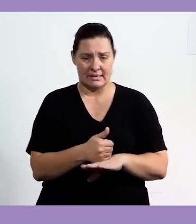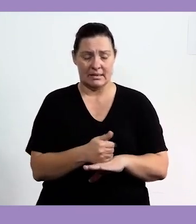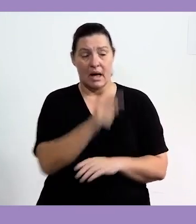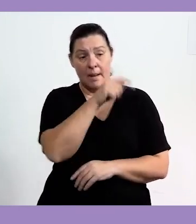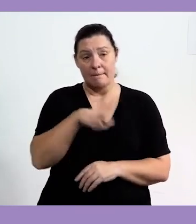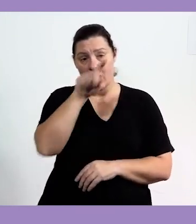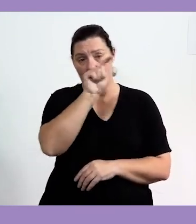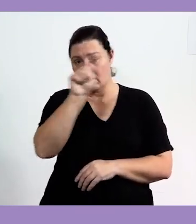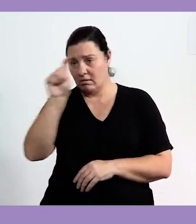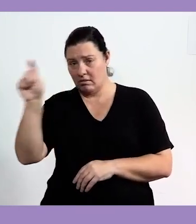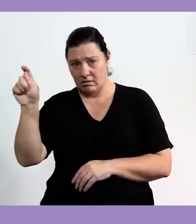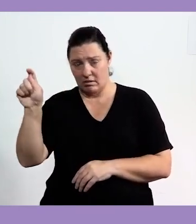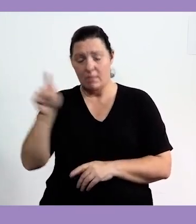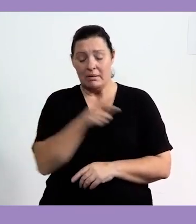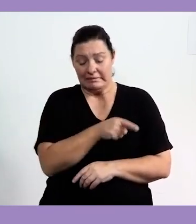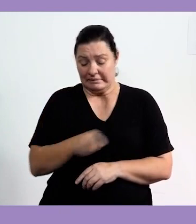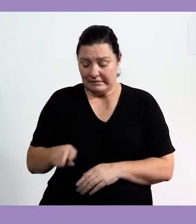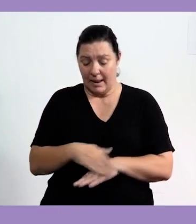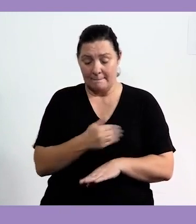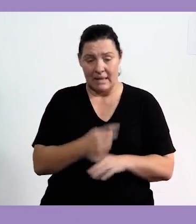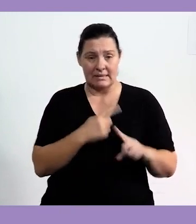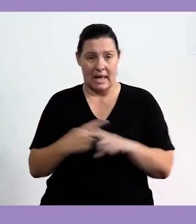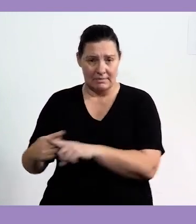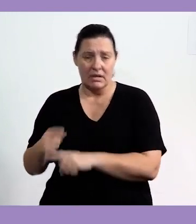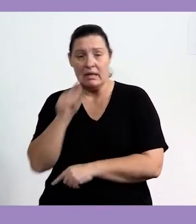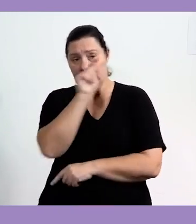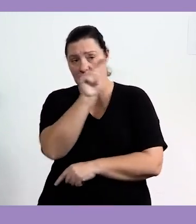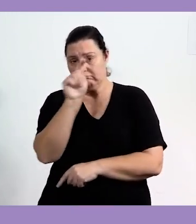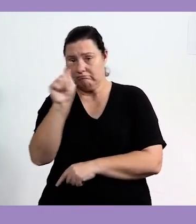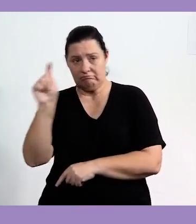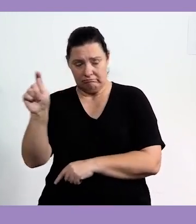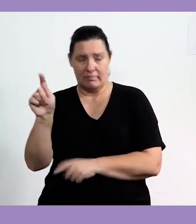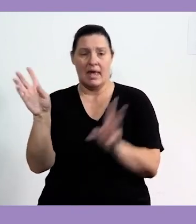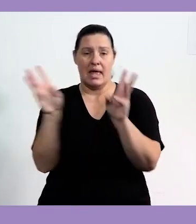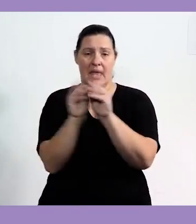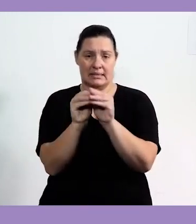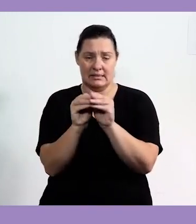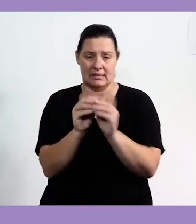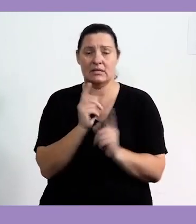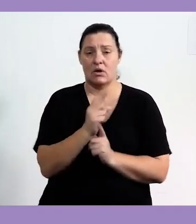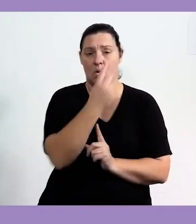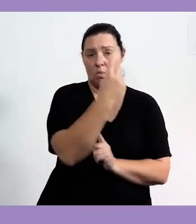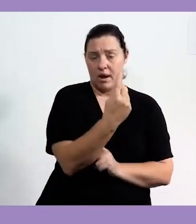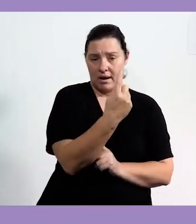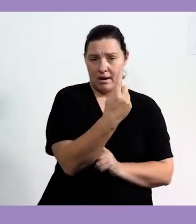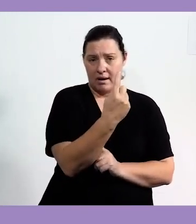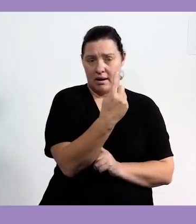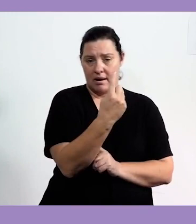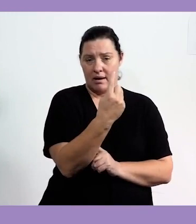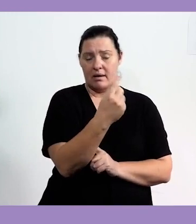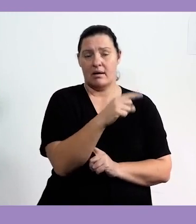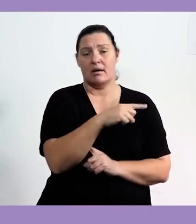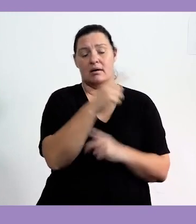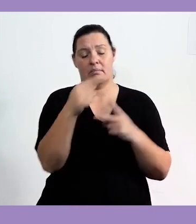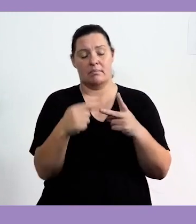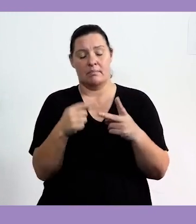with powers that are being multiplied, then we are going to add the exponents. So I am going to add the 1 for the